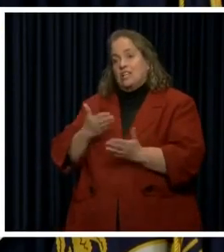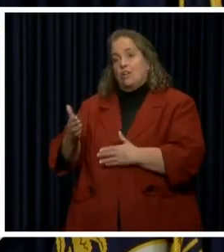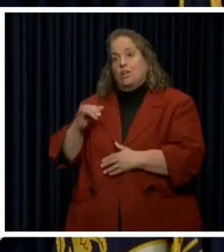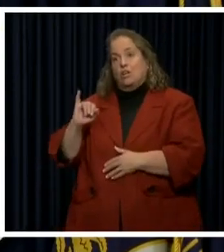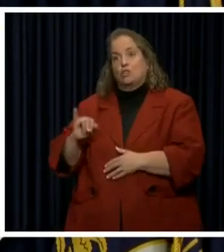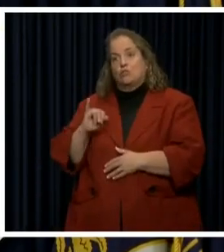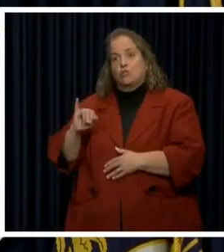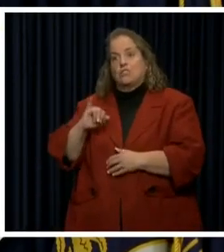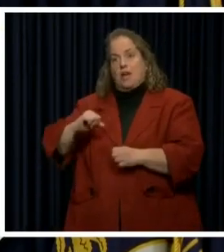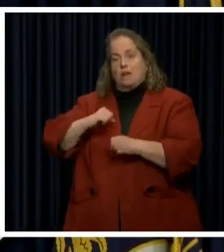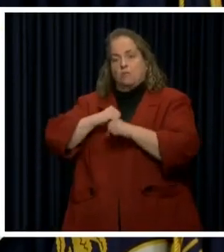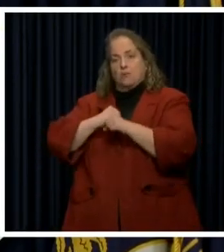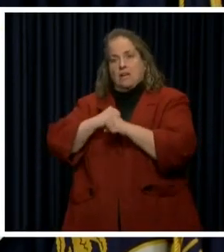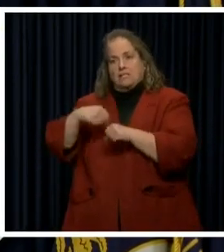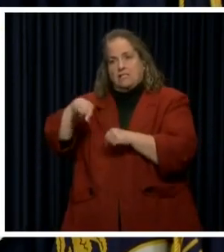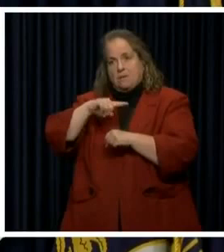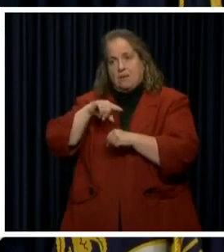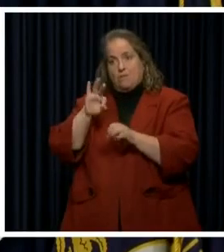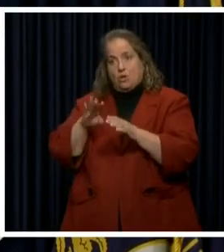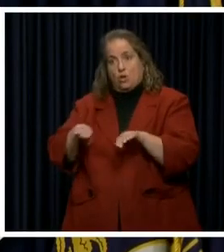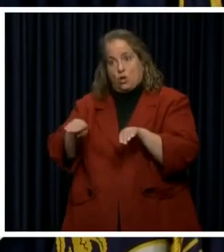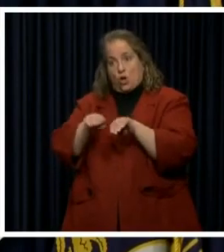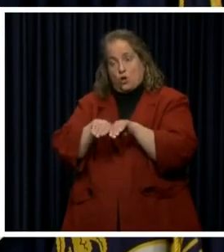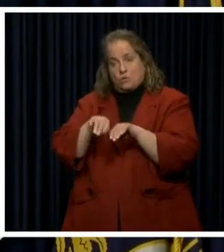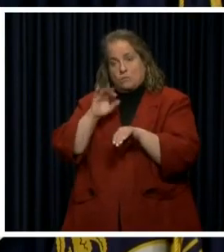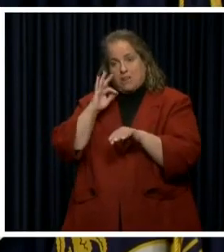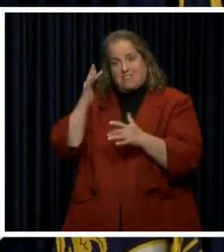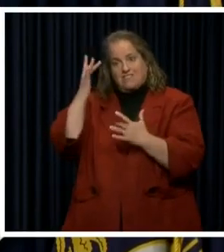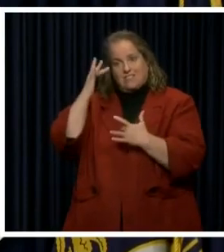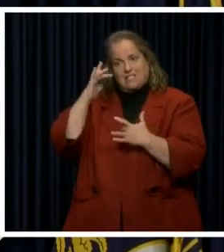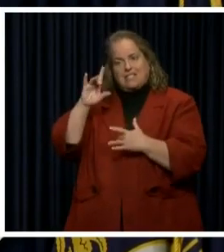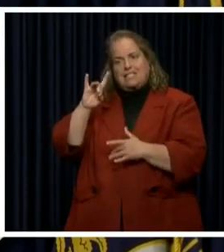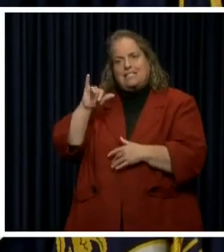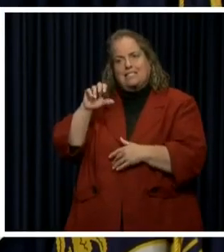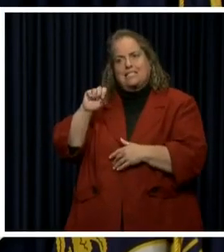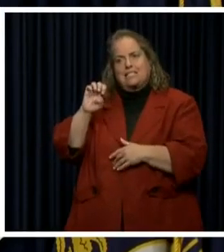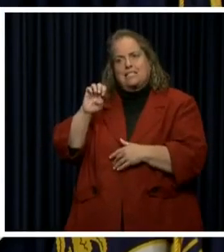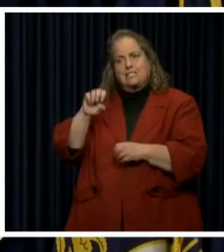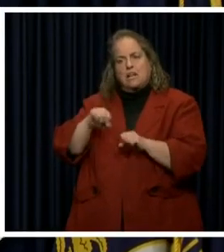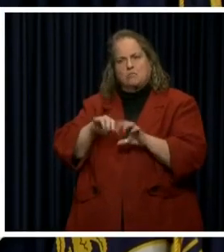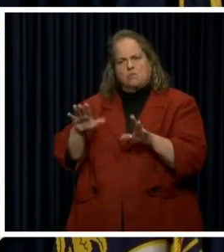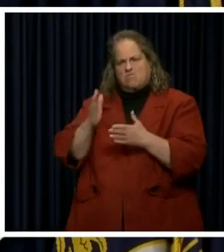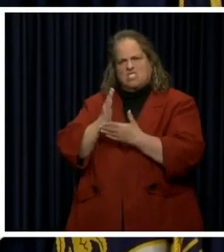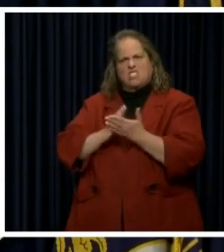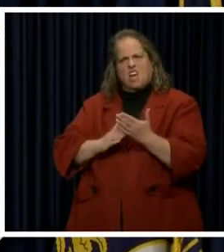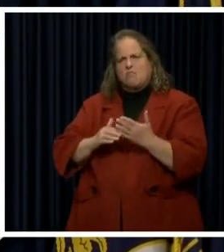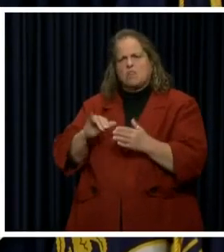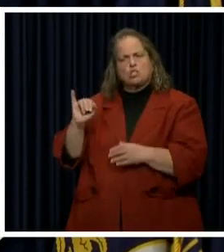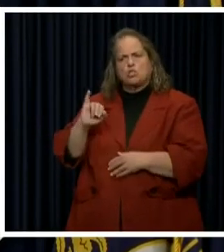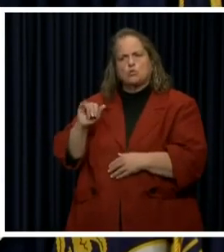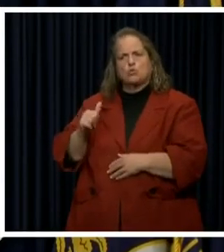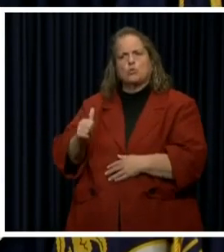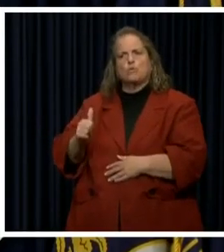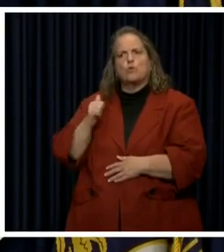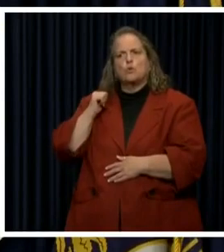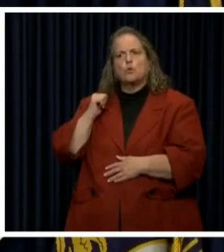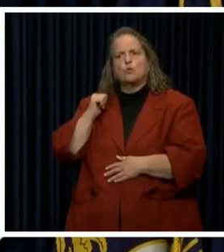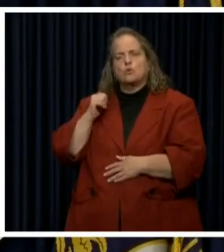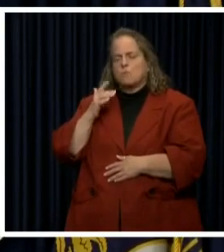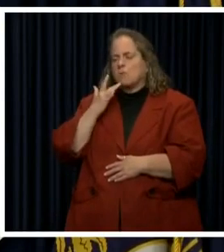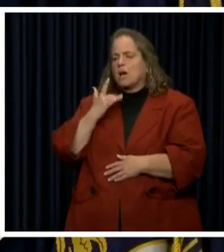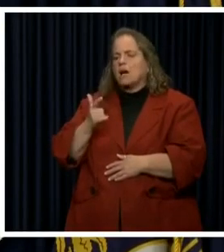closed because of an infectious disease outbreak. But some are being refused because they close without having a positive test being noted